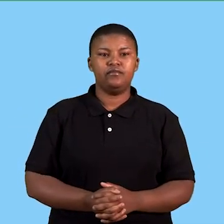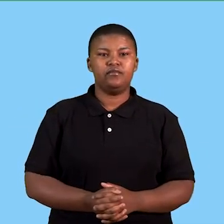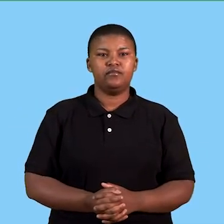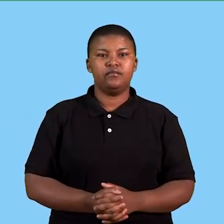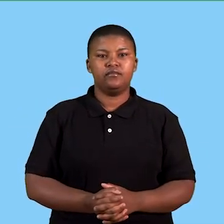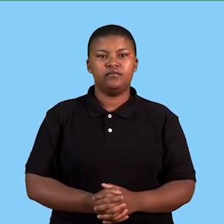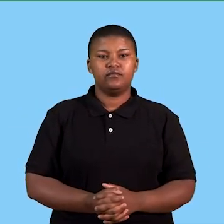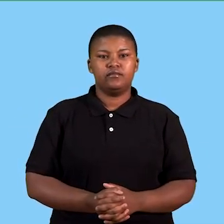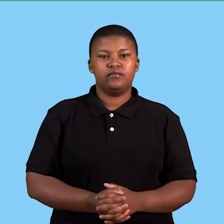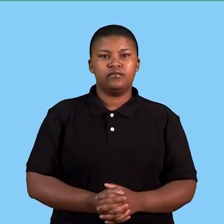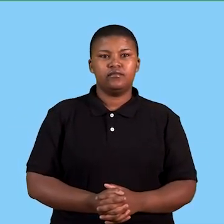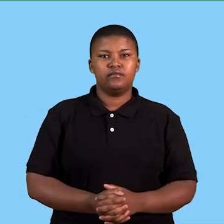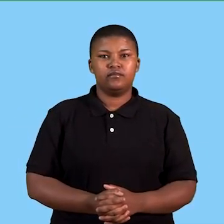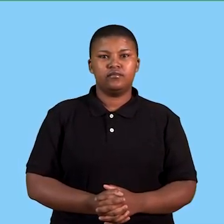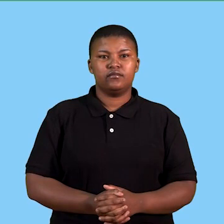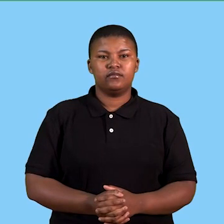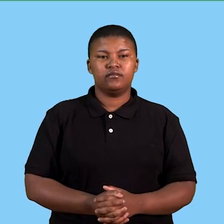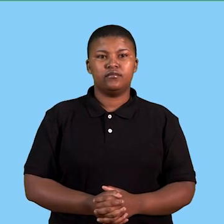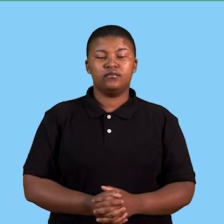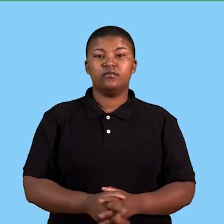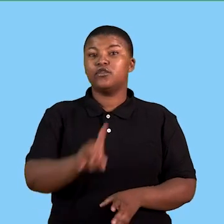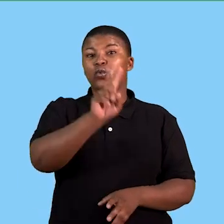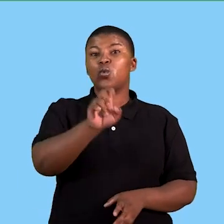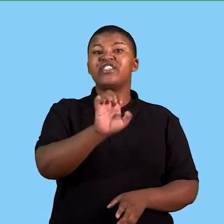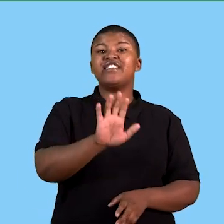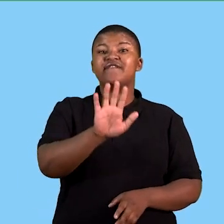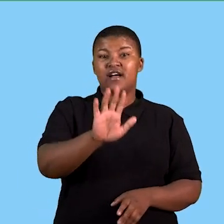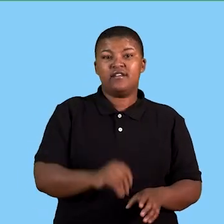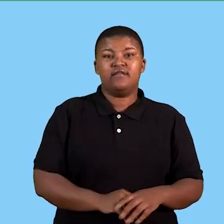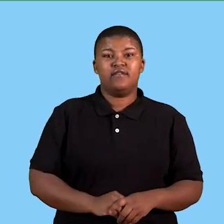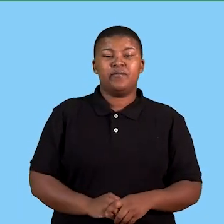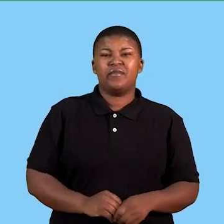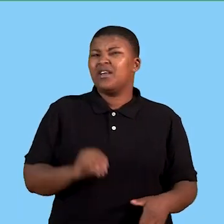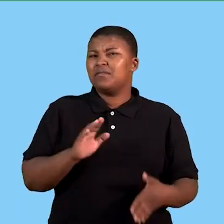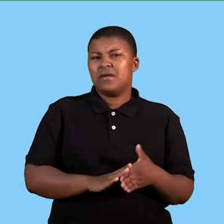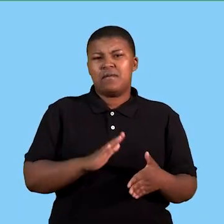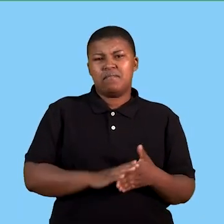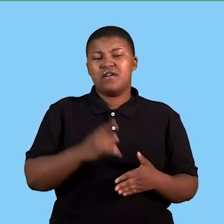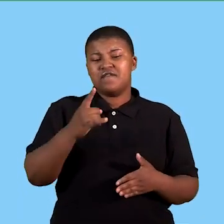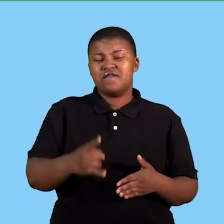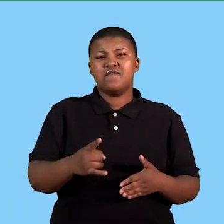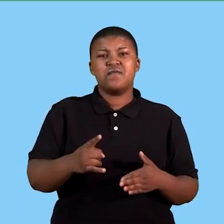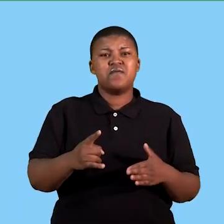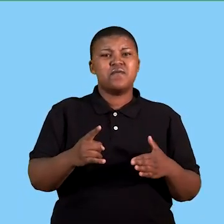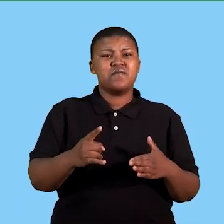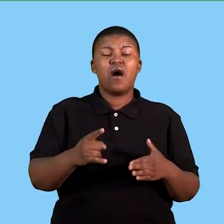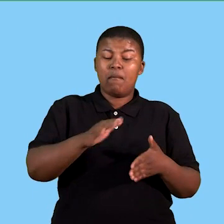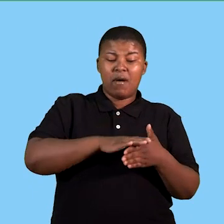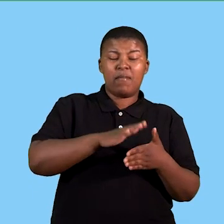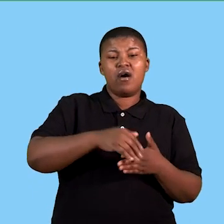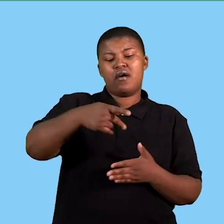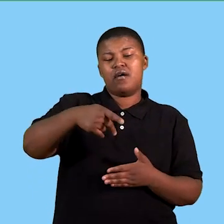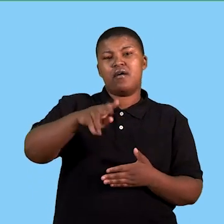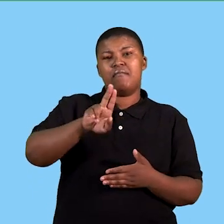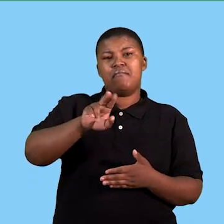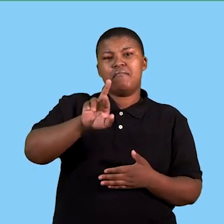project. Okay, let's see what says. Question 5 is, what is the purpose? Purpose